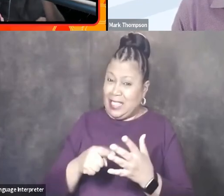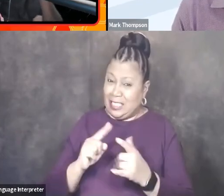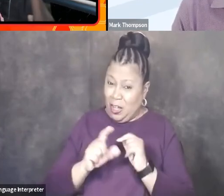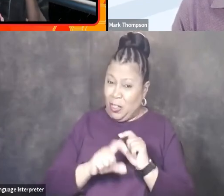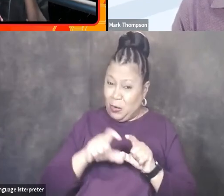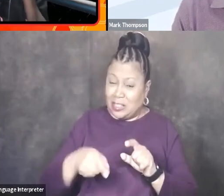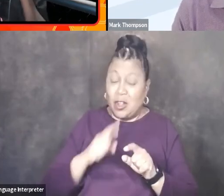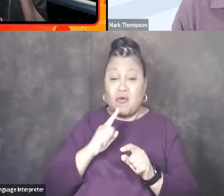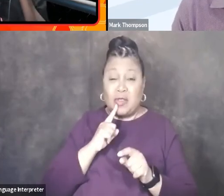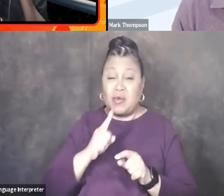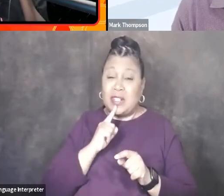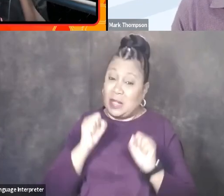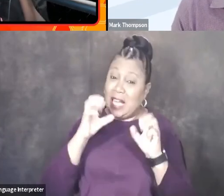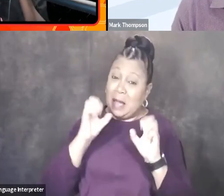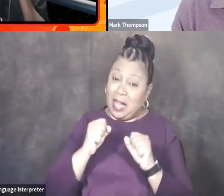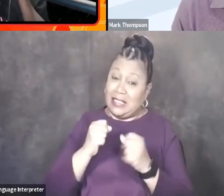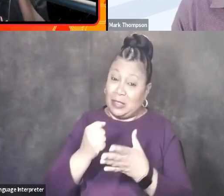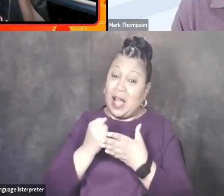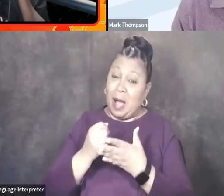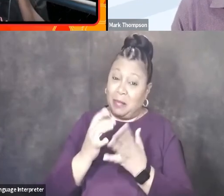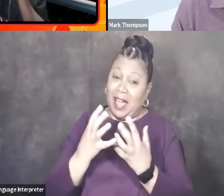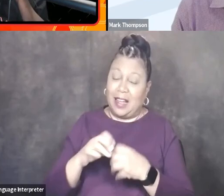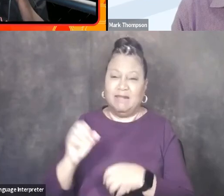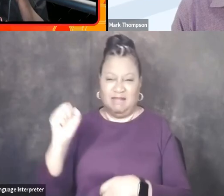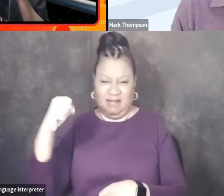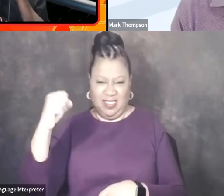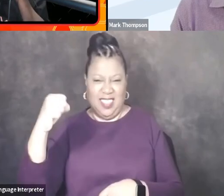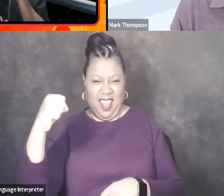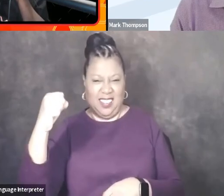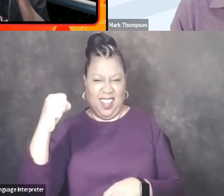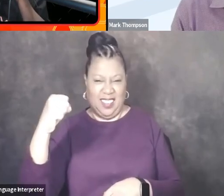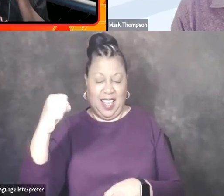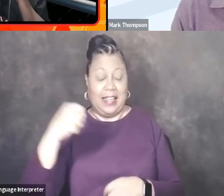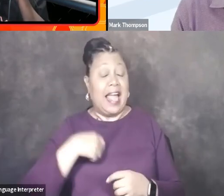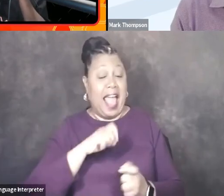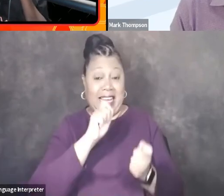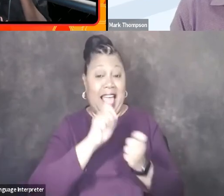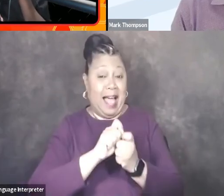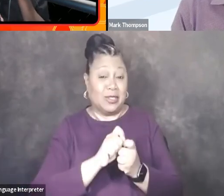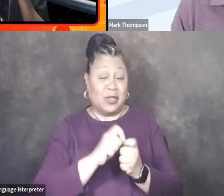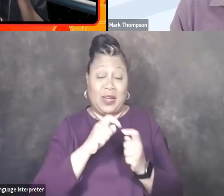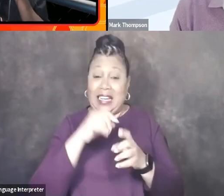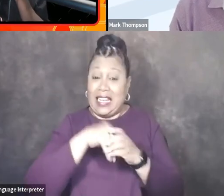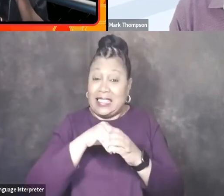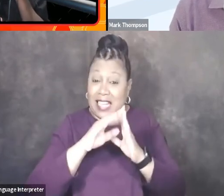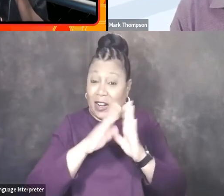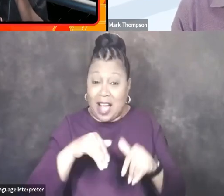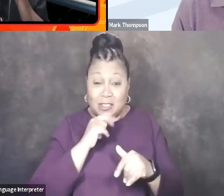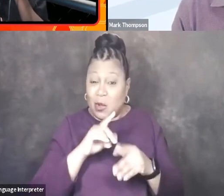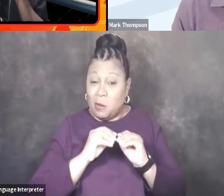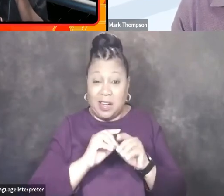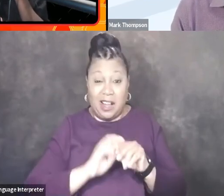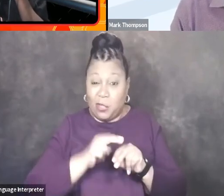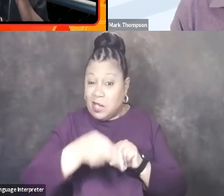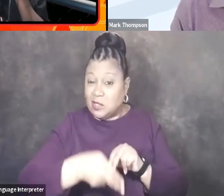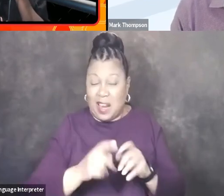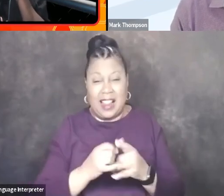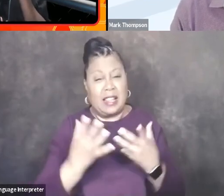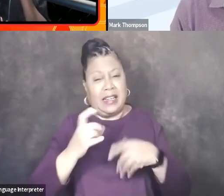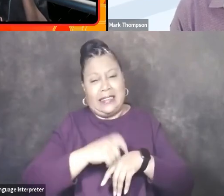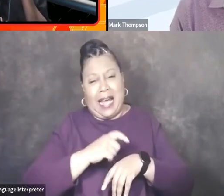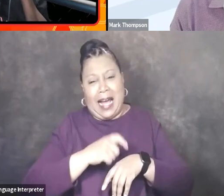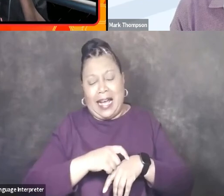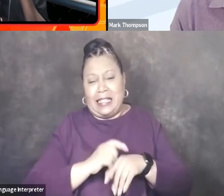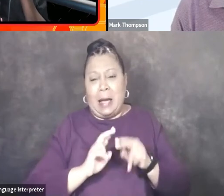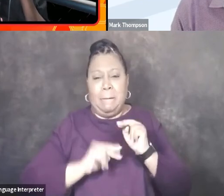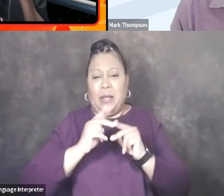threshold ramps are really, really amazing to help that Yeah. out Yeah. as well too. And absolutely, in the inside of your house, don't put any thresholds in. Lots of times, Yeah,